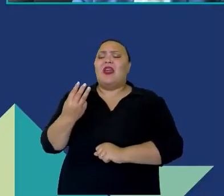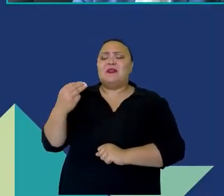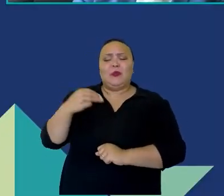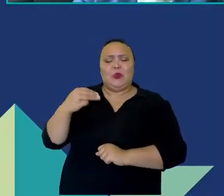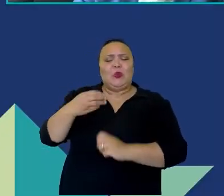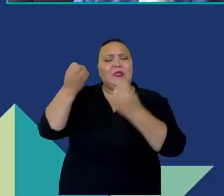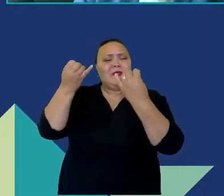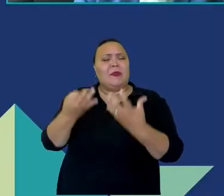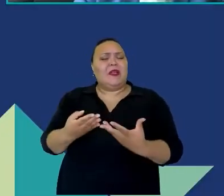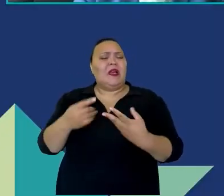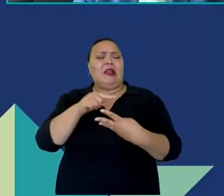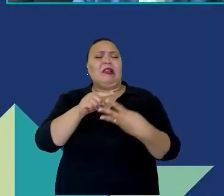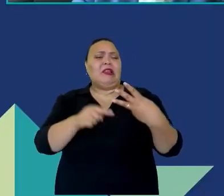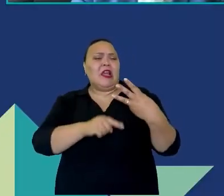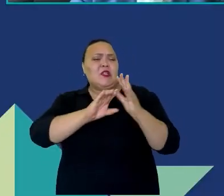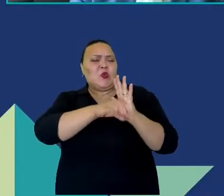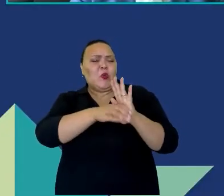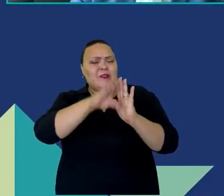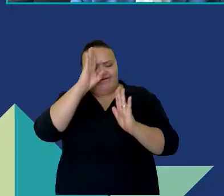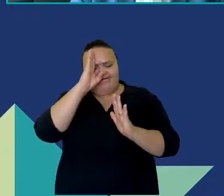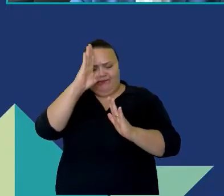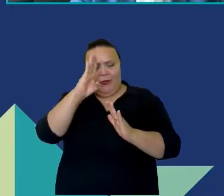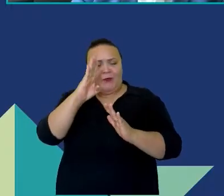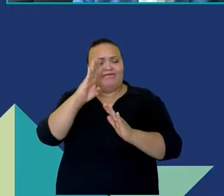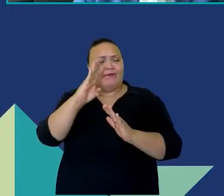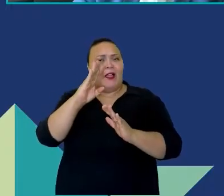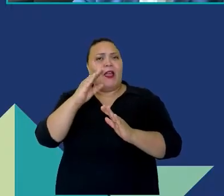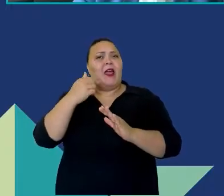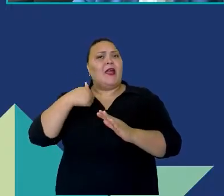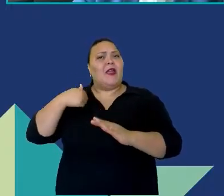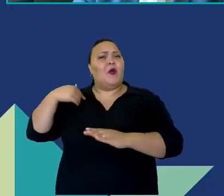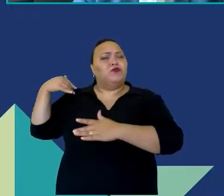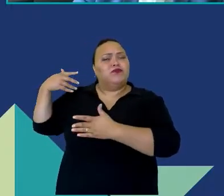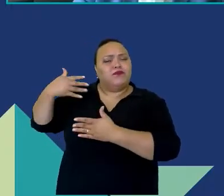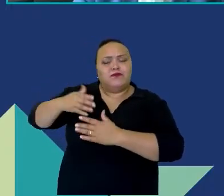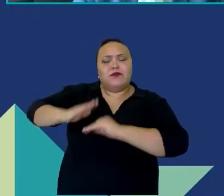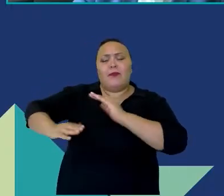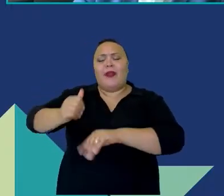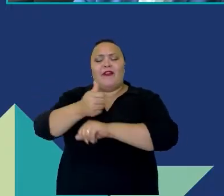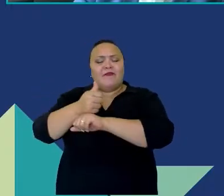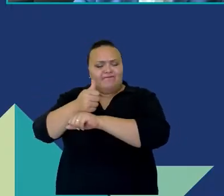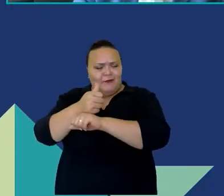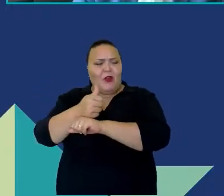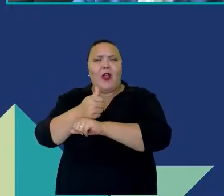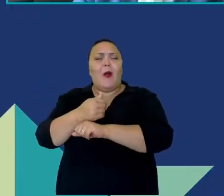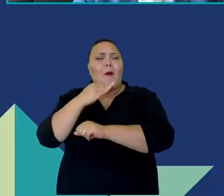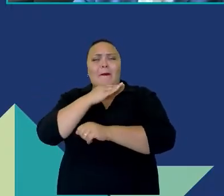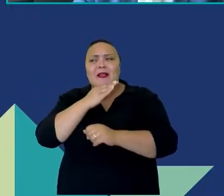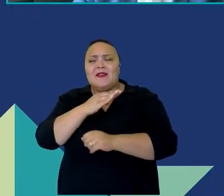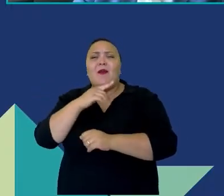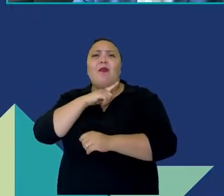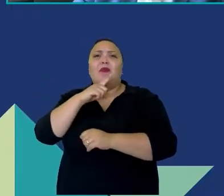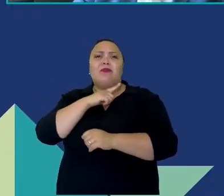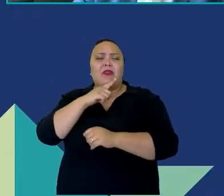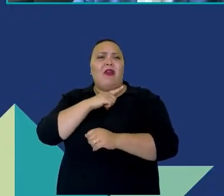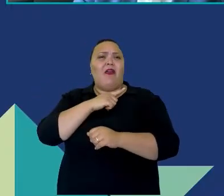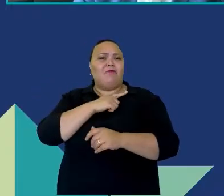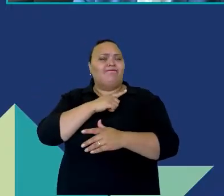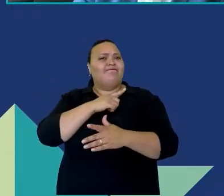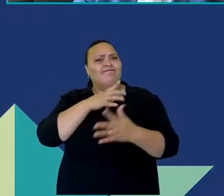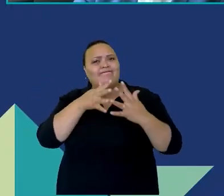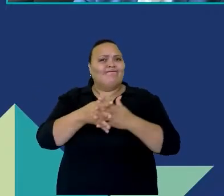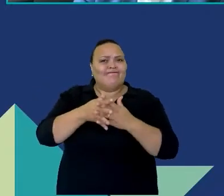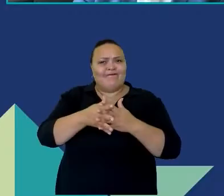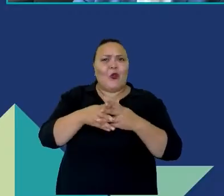a lot of confusion: critical controls, operational controls, and KPIs, or